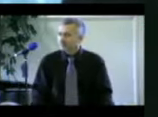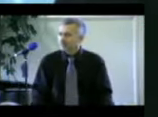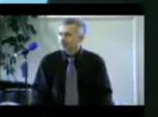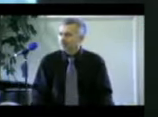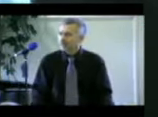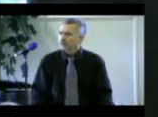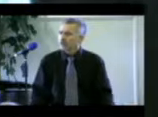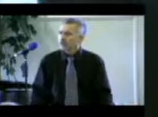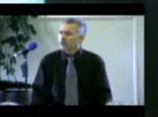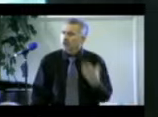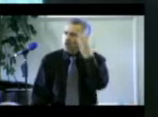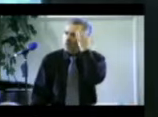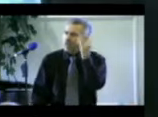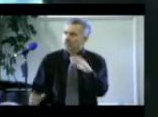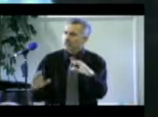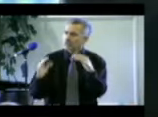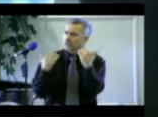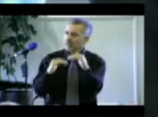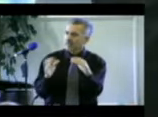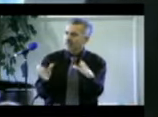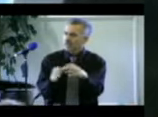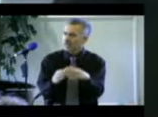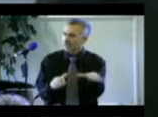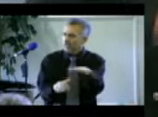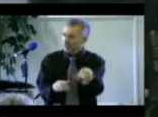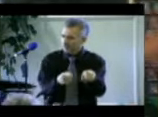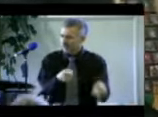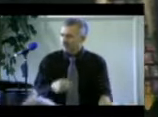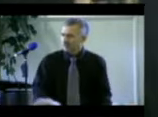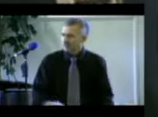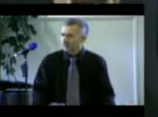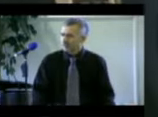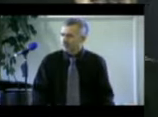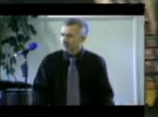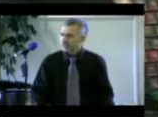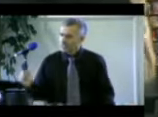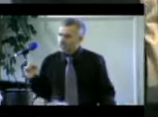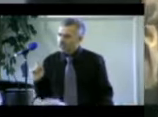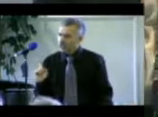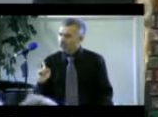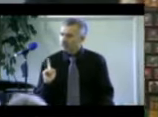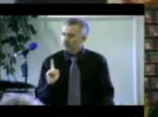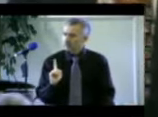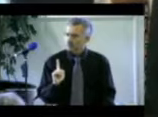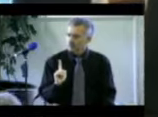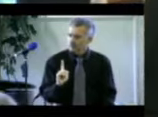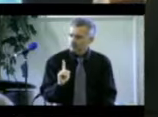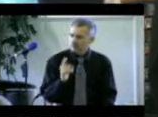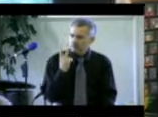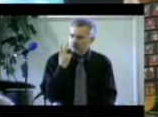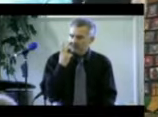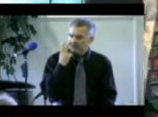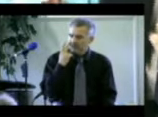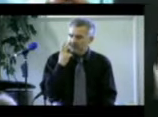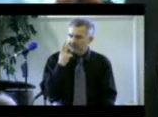my attention. And so he sees over there a fire. And as he gets near, he sees